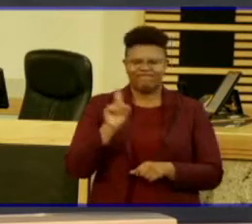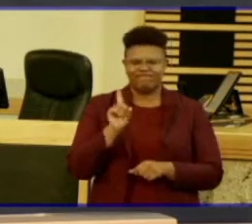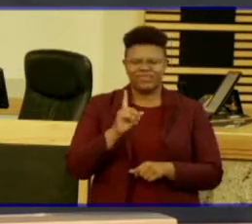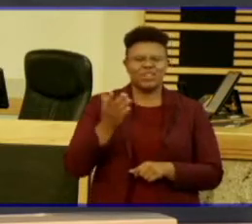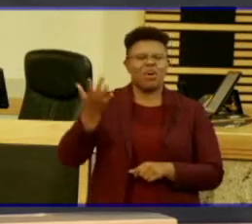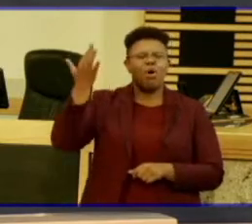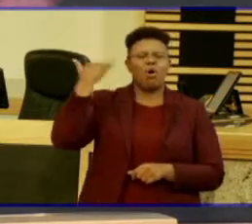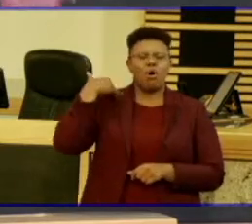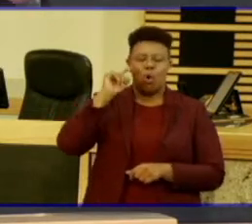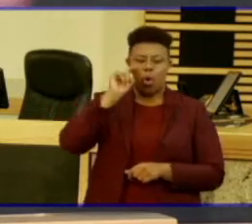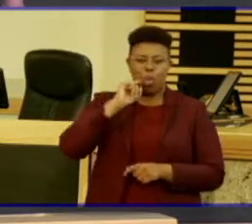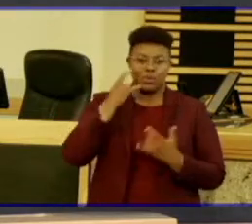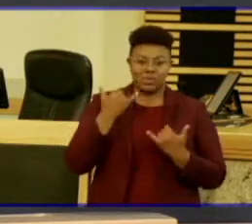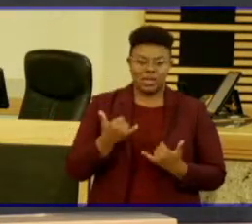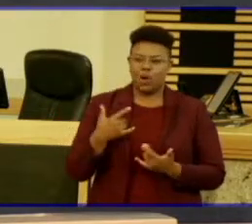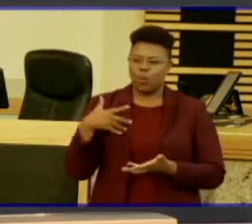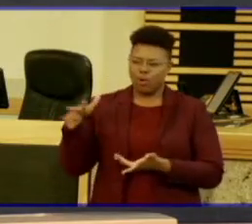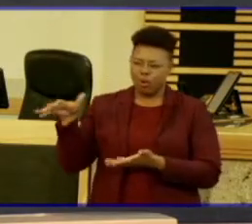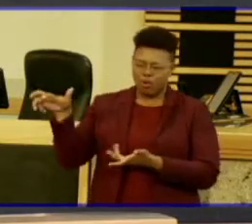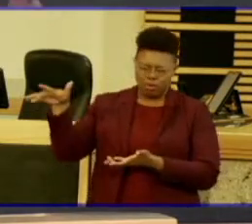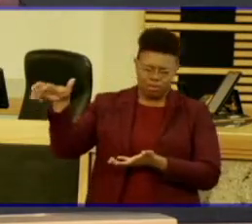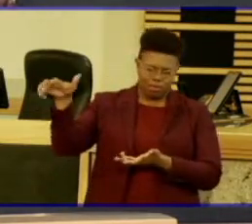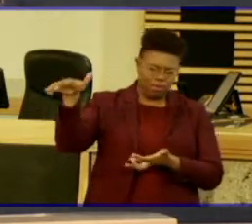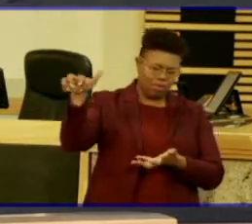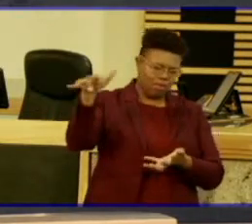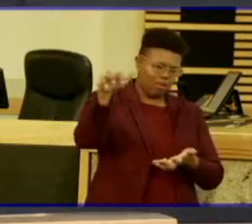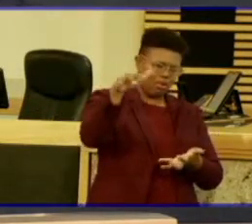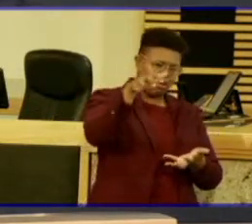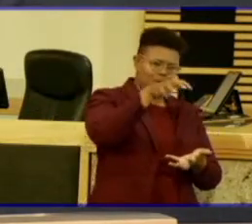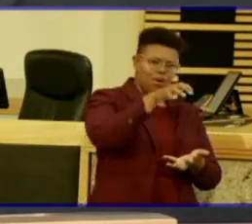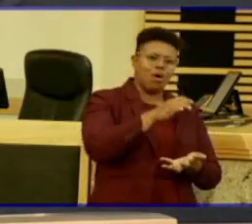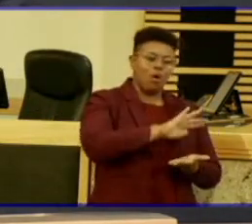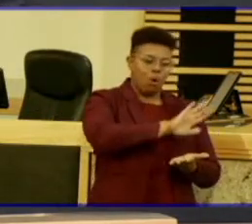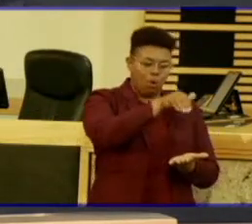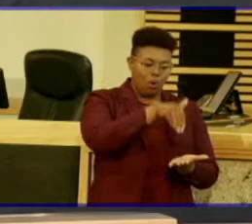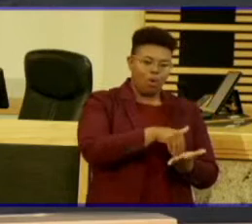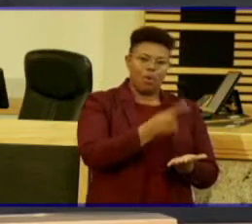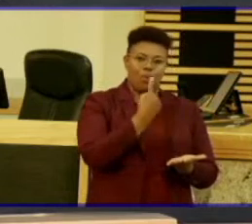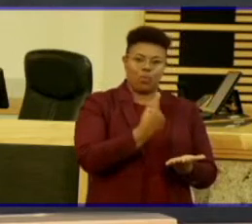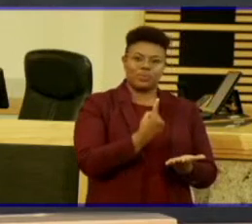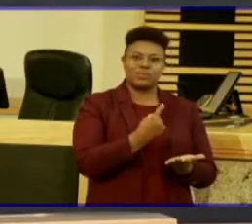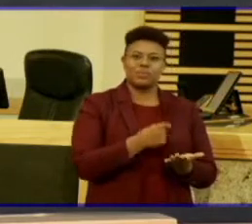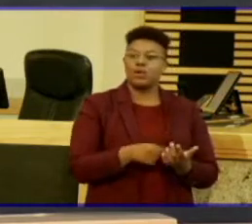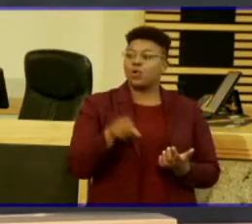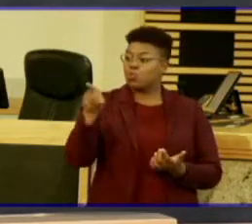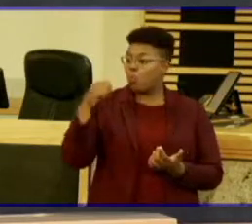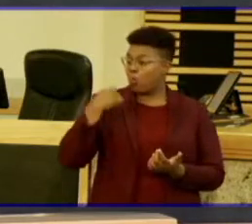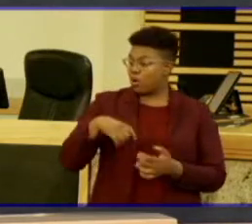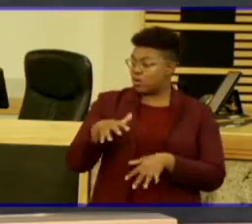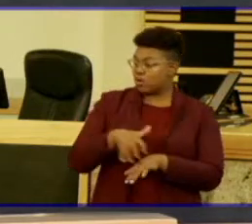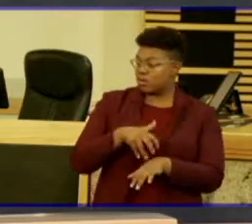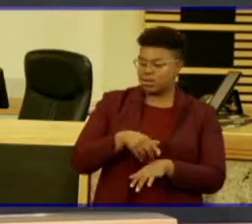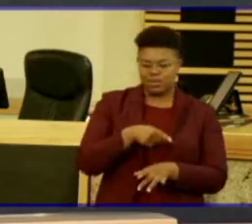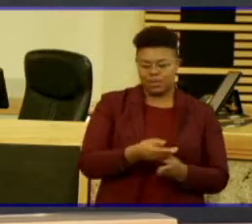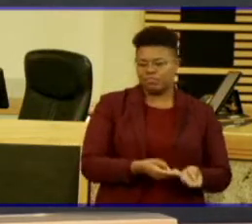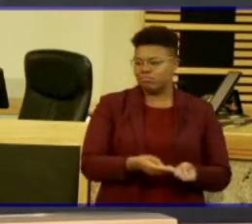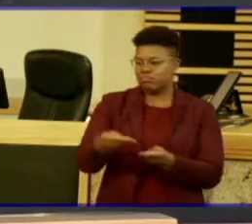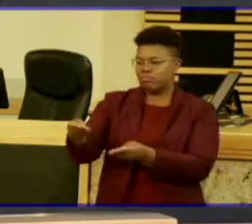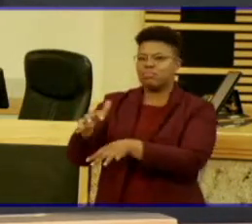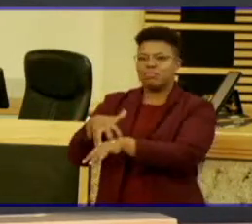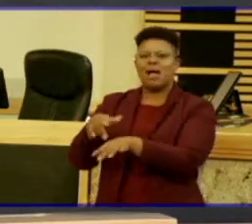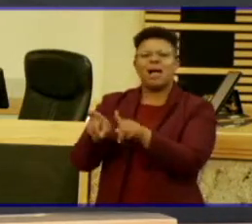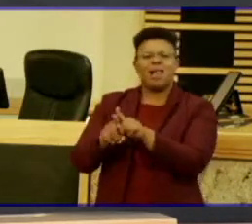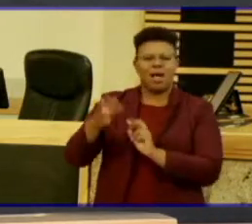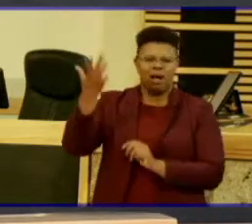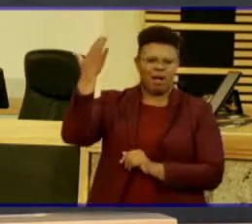yosebenza yokuqokelela zonke i-tractor zibe kwindawo eyi-1 zisuke apha ziyolimela abantu zenze ngokwalahlobo kwakho kwenziwa